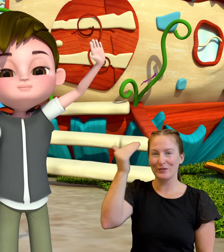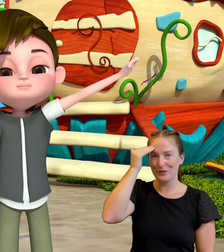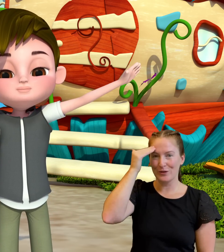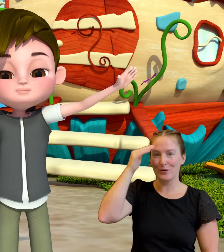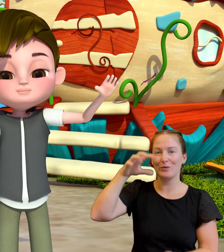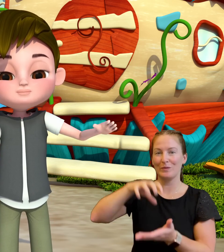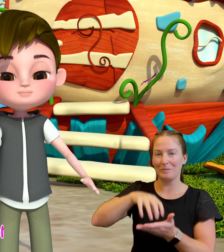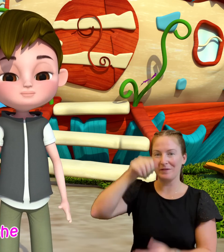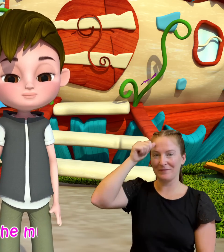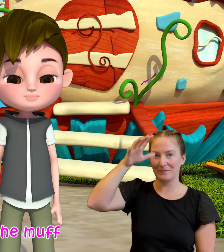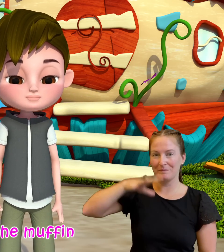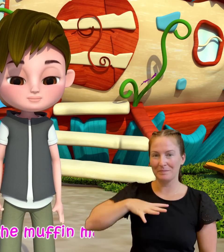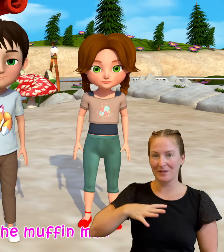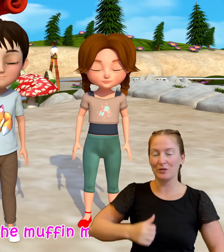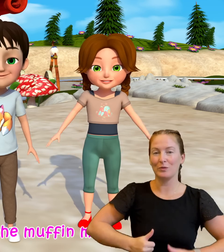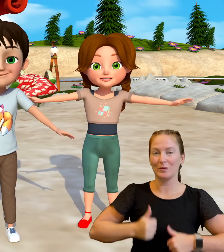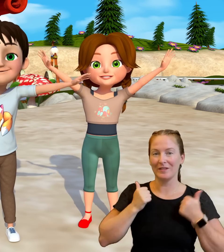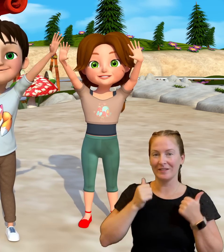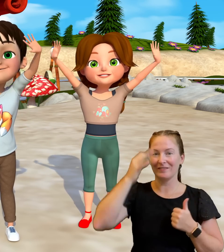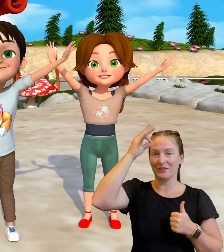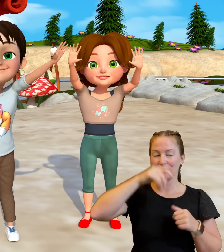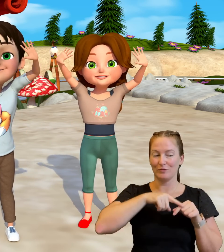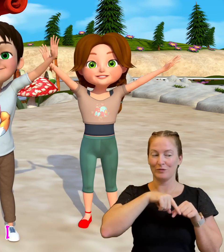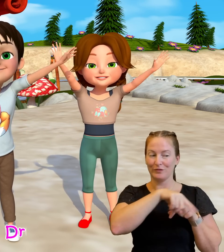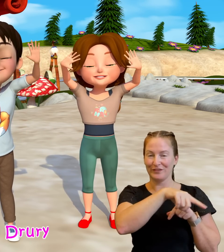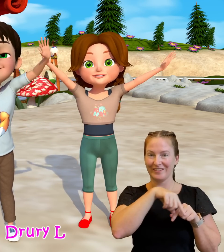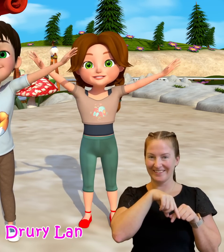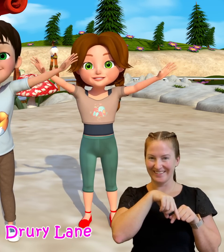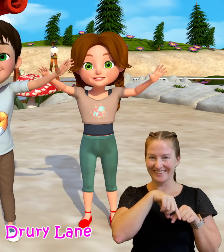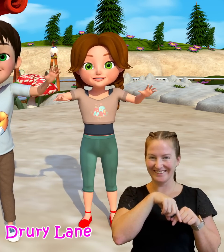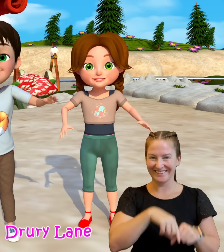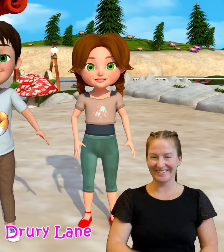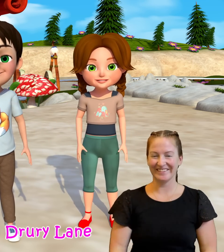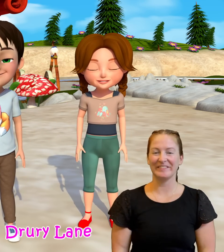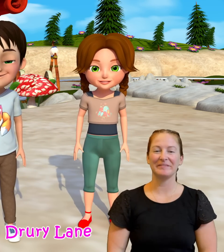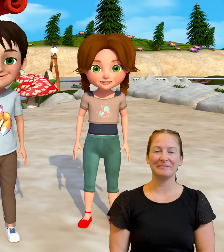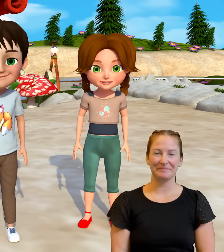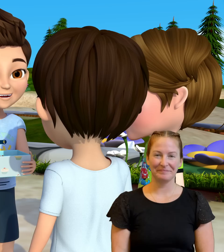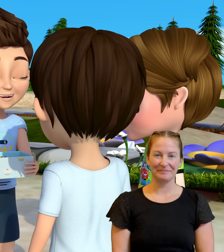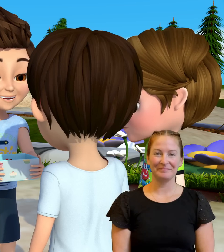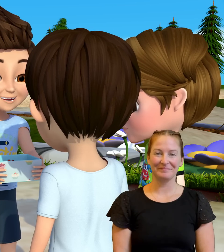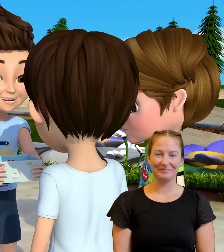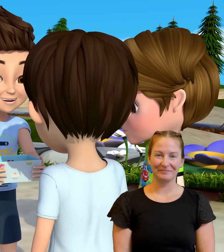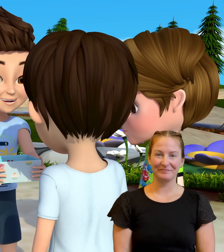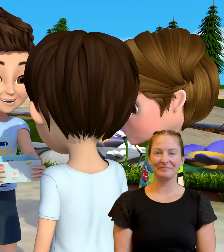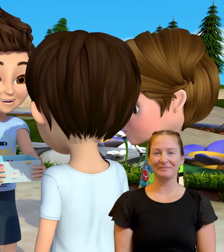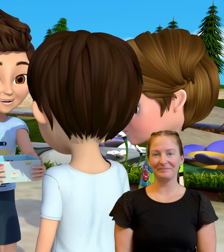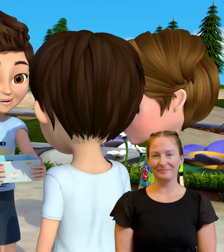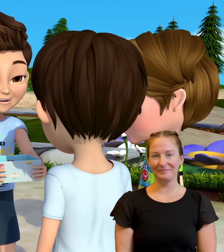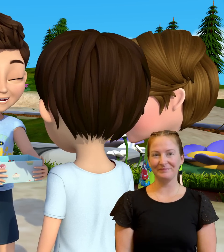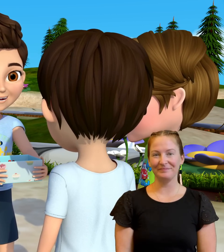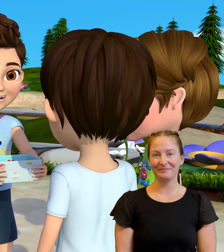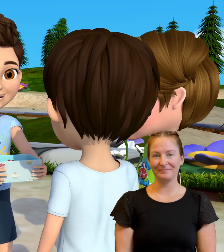Yes, we know the Muffin Man who lives on Drury Lane.